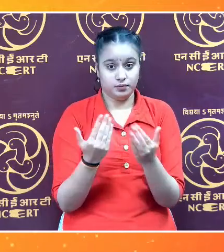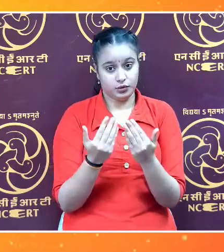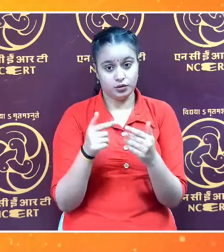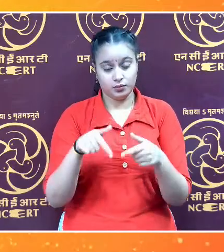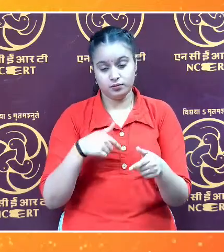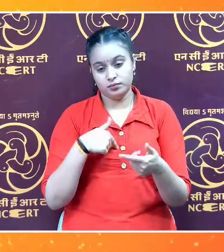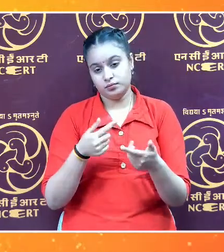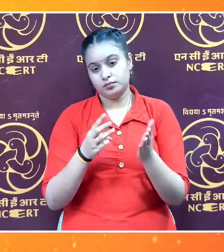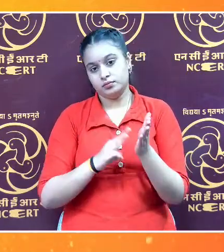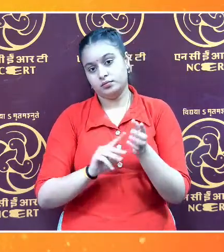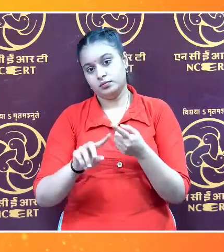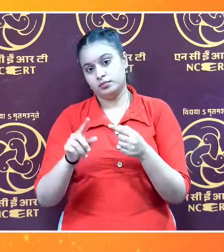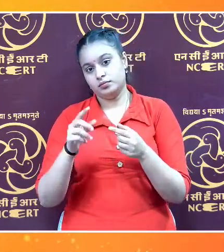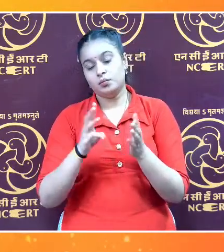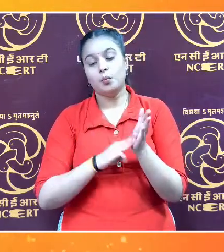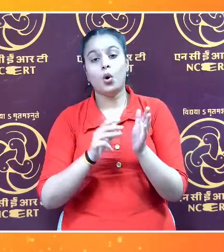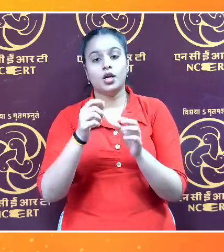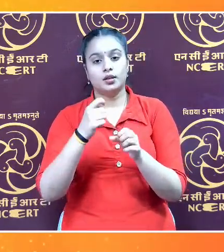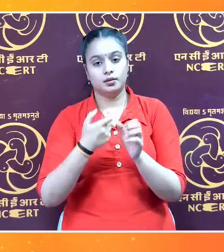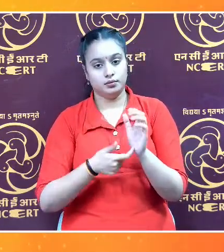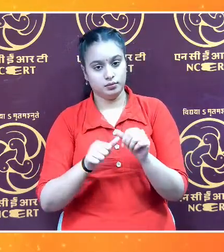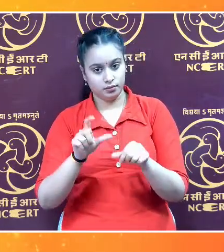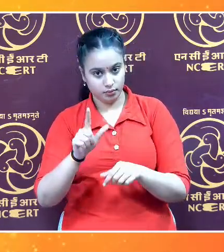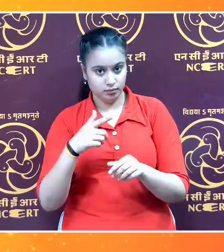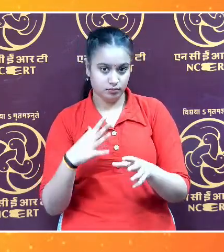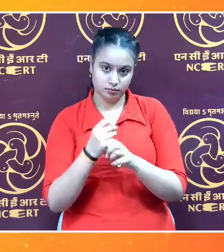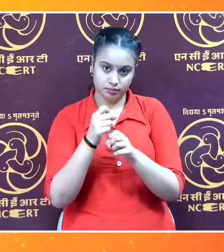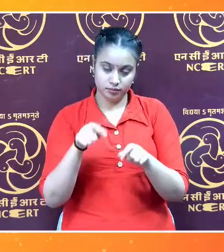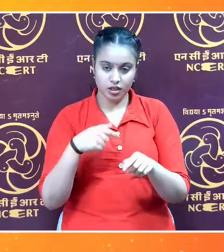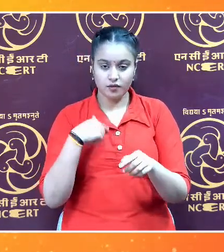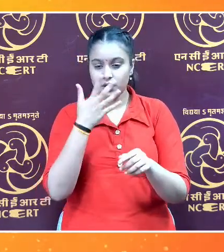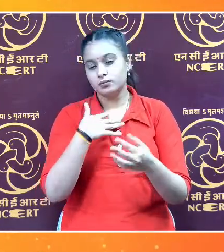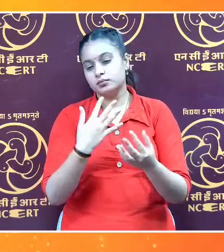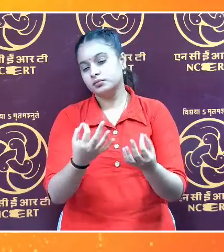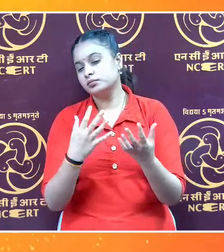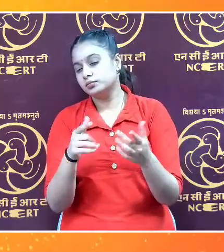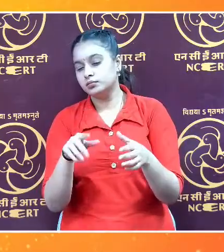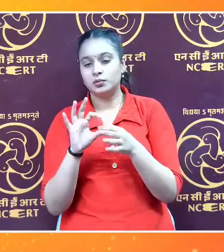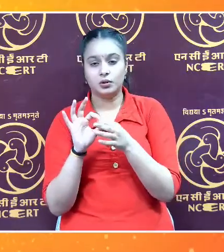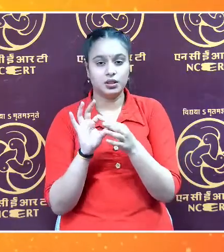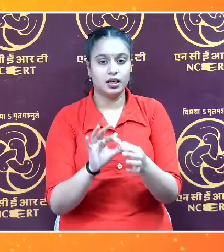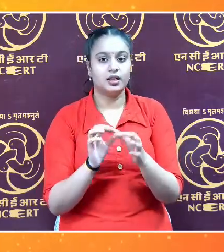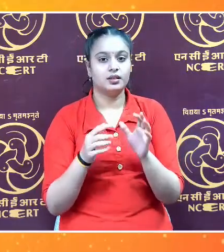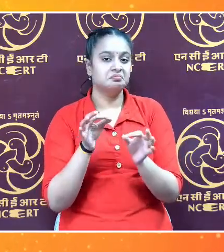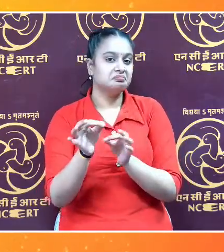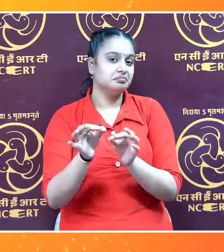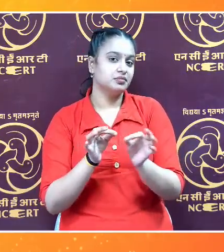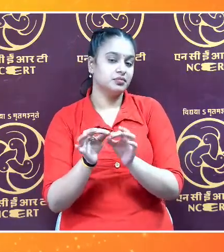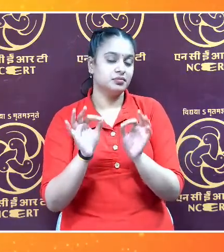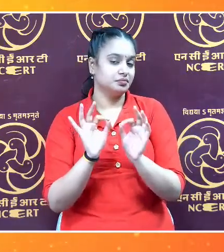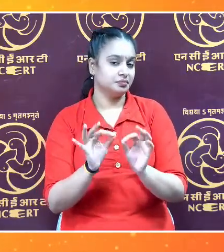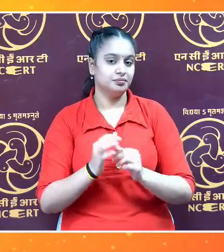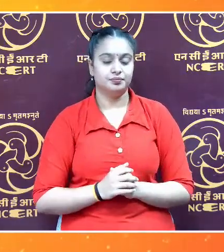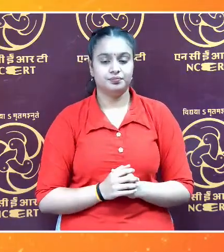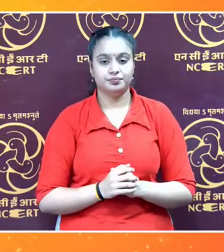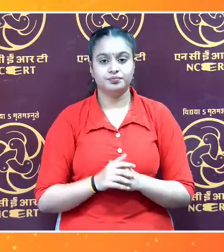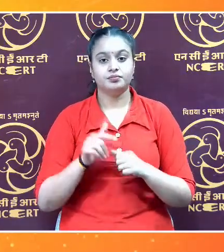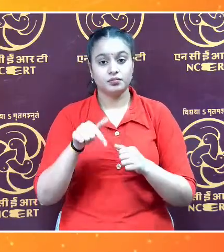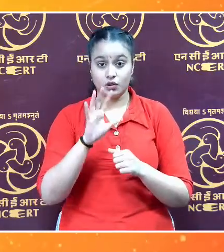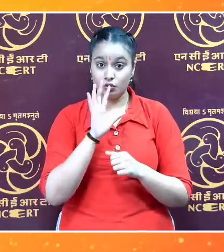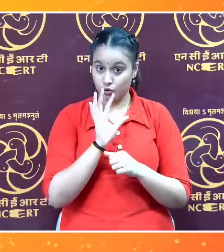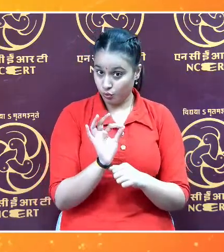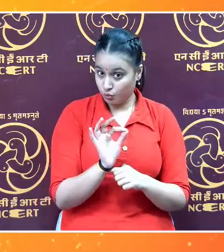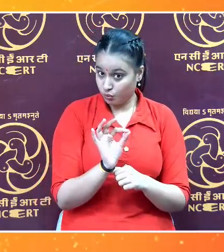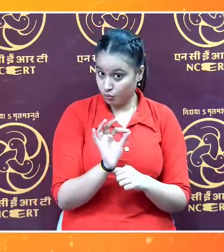message which is going through the story, and how beautifully their relationship is being explained in this story. And it is